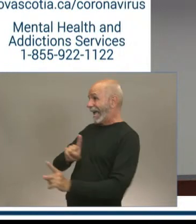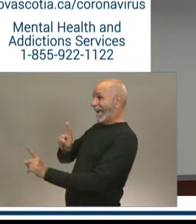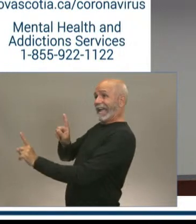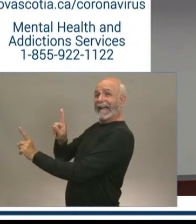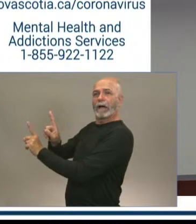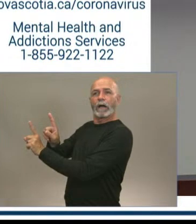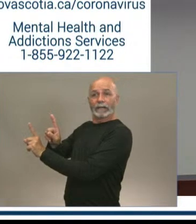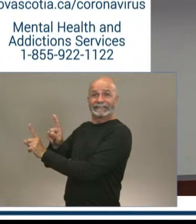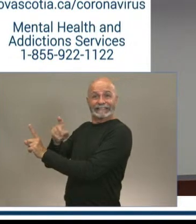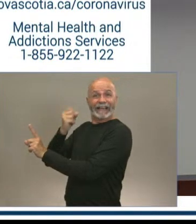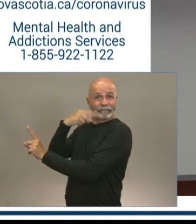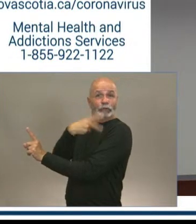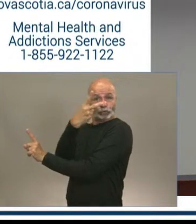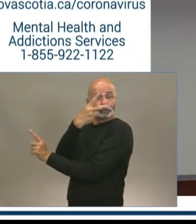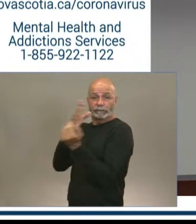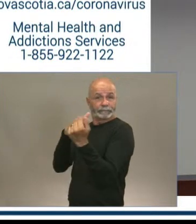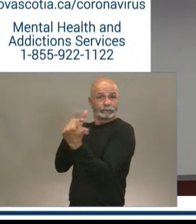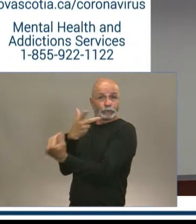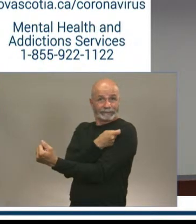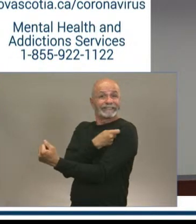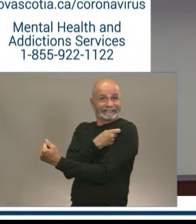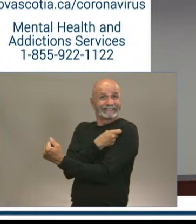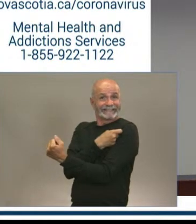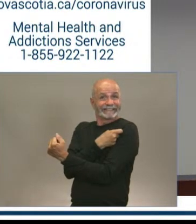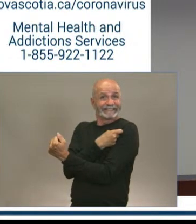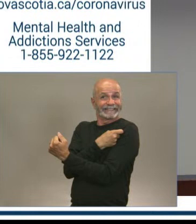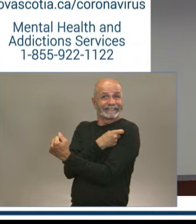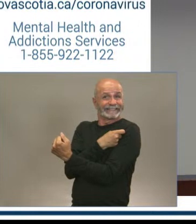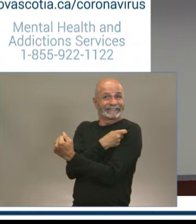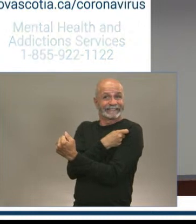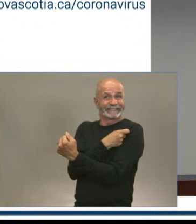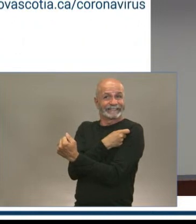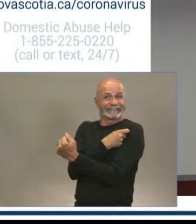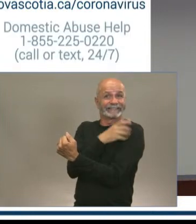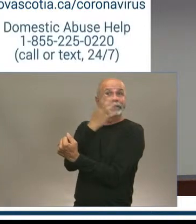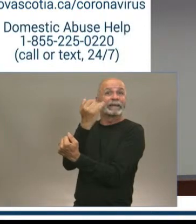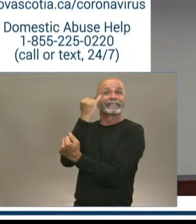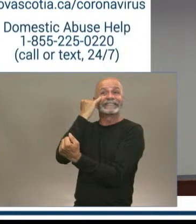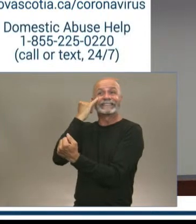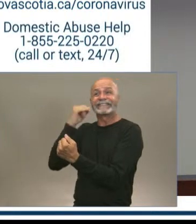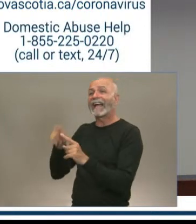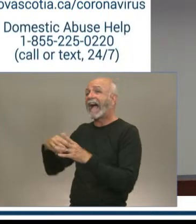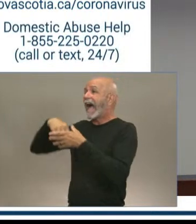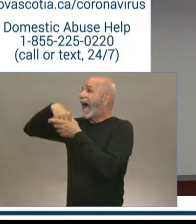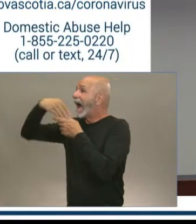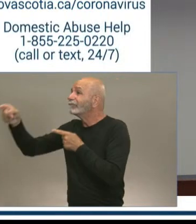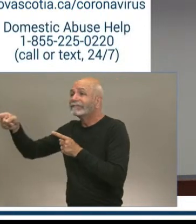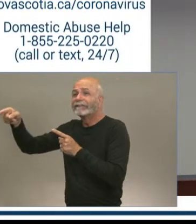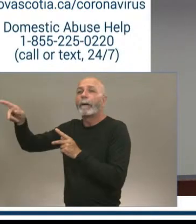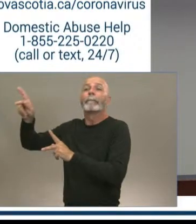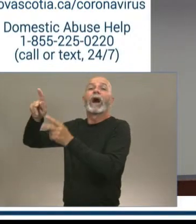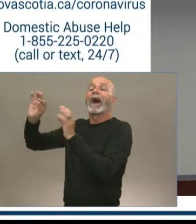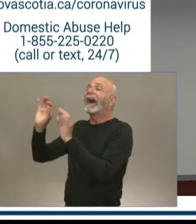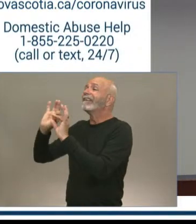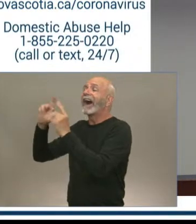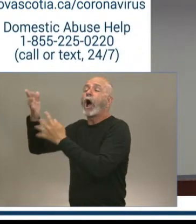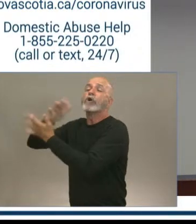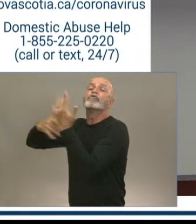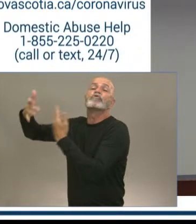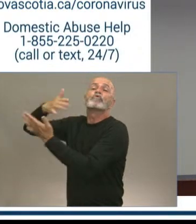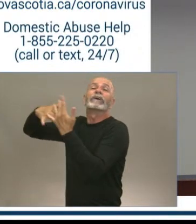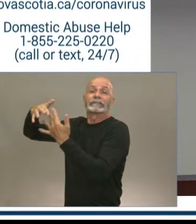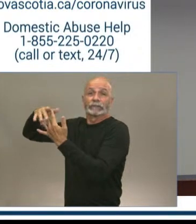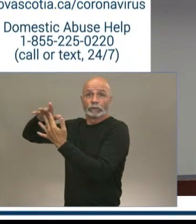a group that is likely to not respond optimally to the 2 doses of vaccine. So we will continue